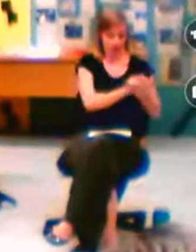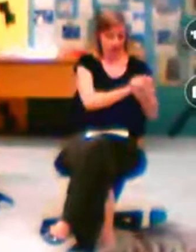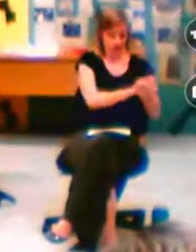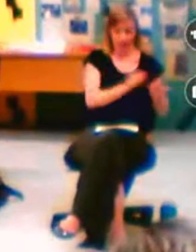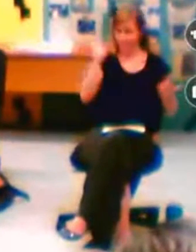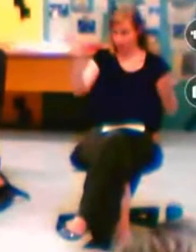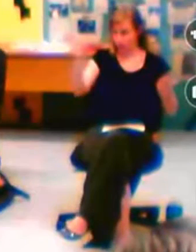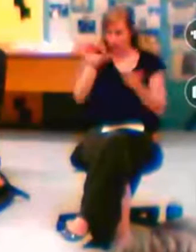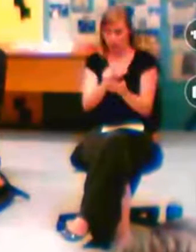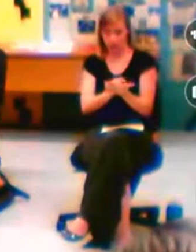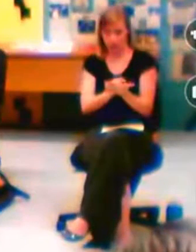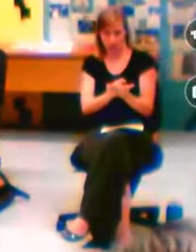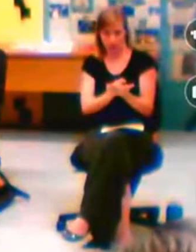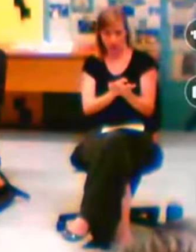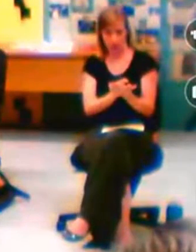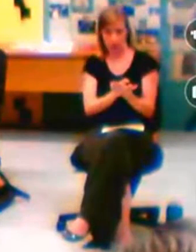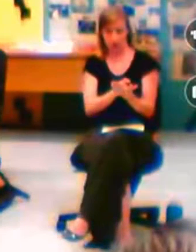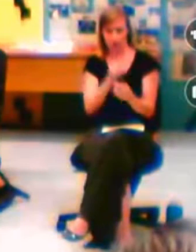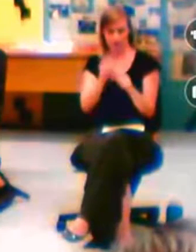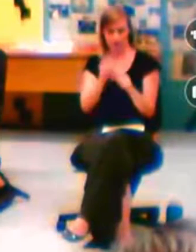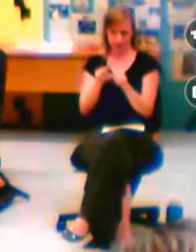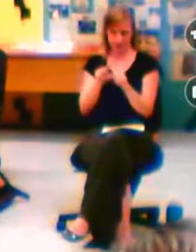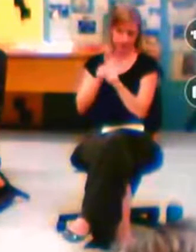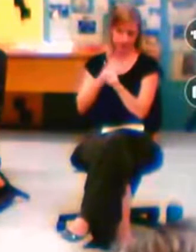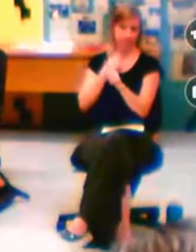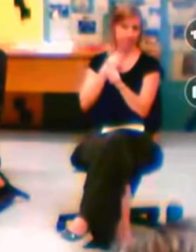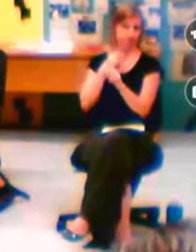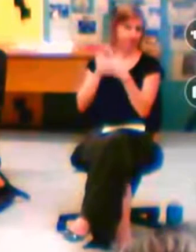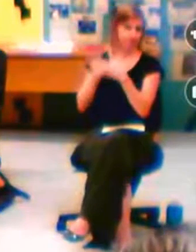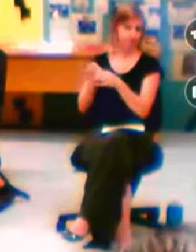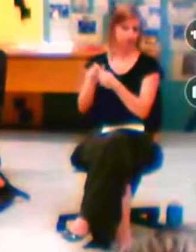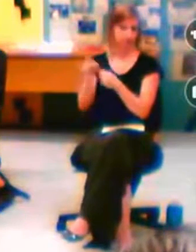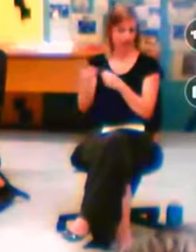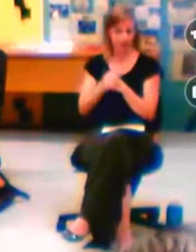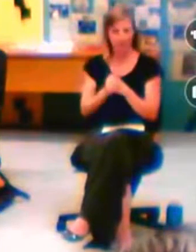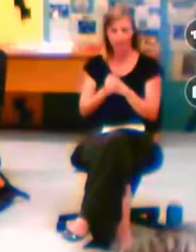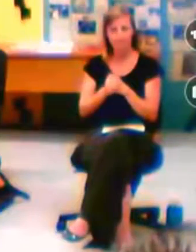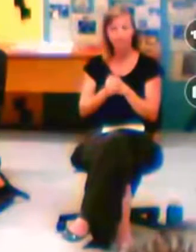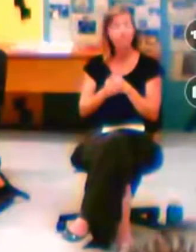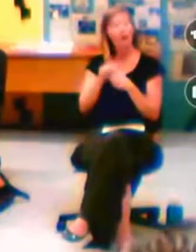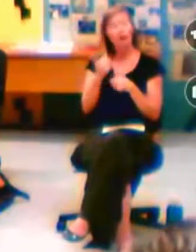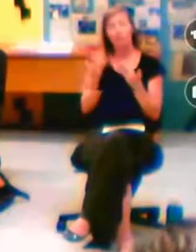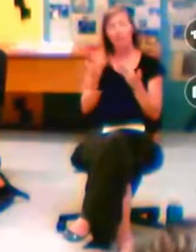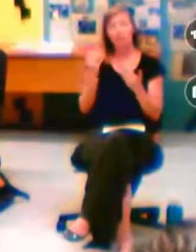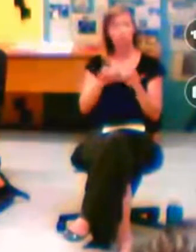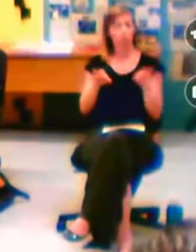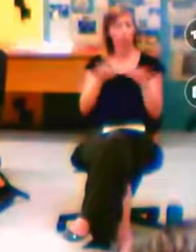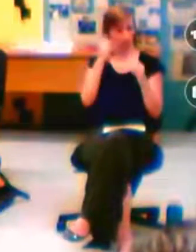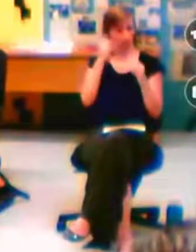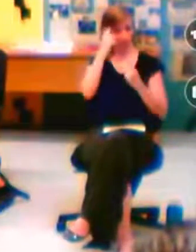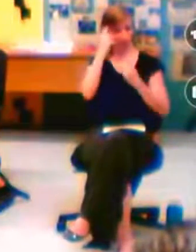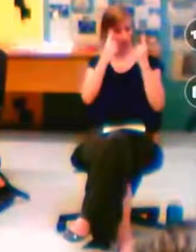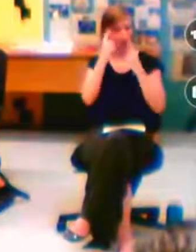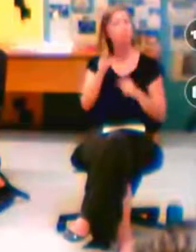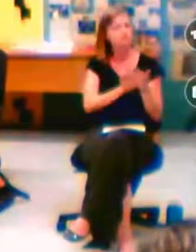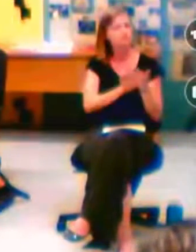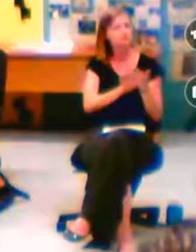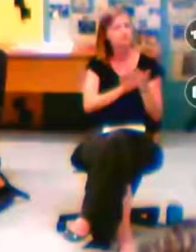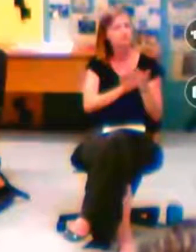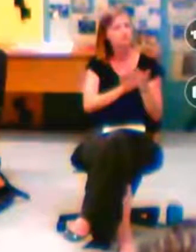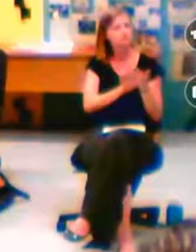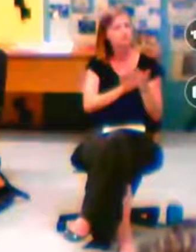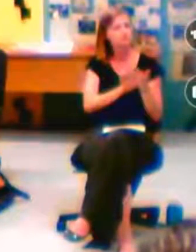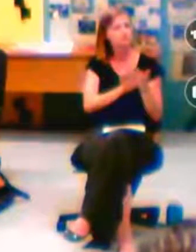no idea how this is going to play out if you have a constitutional amendment that tries to bind future legislatures with current law.